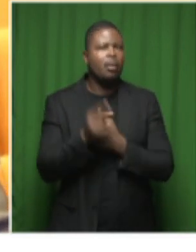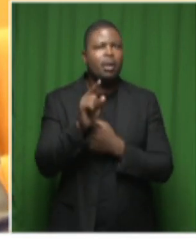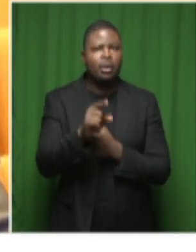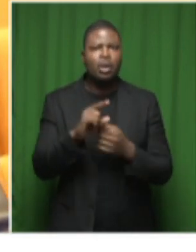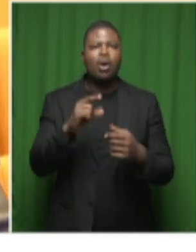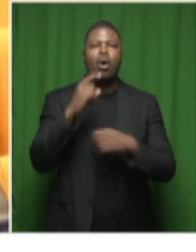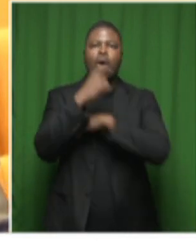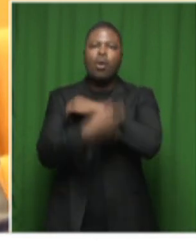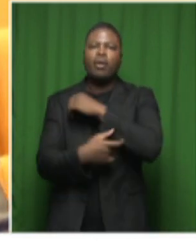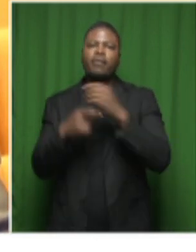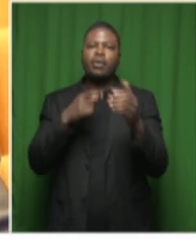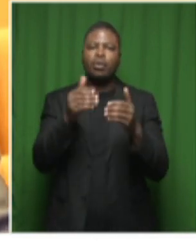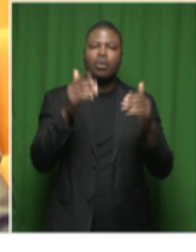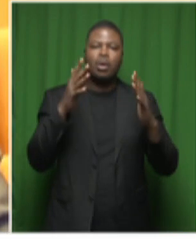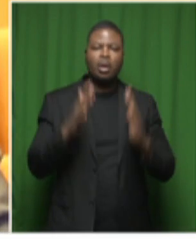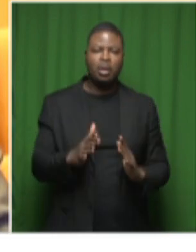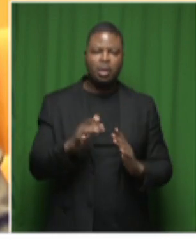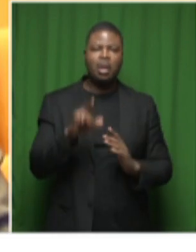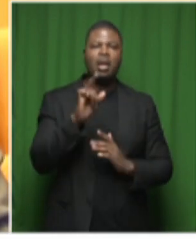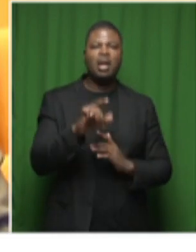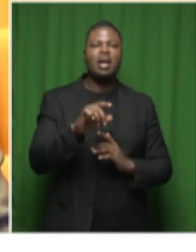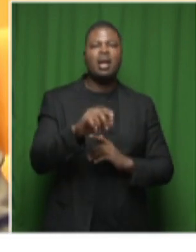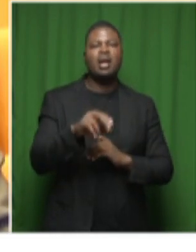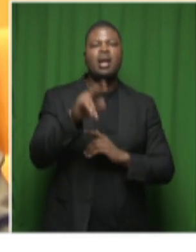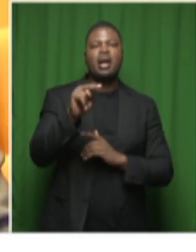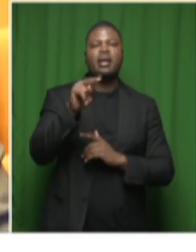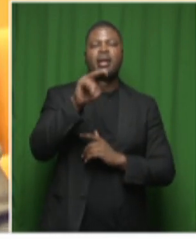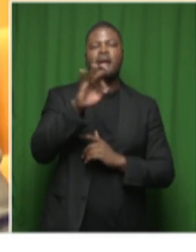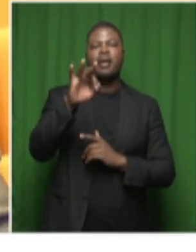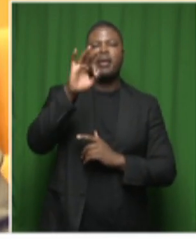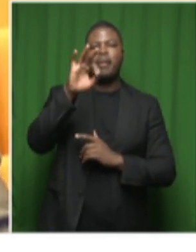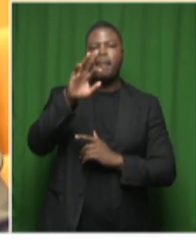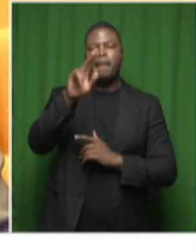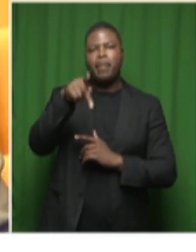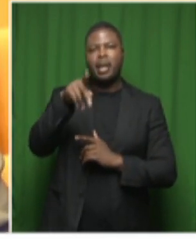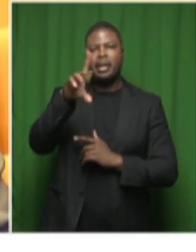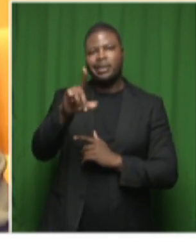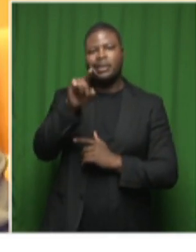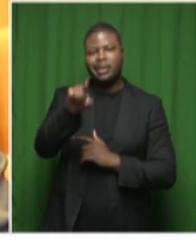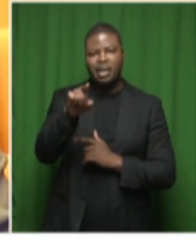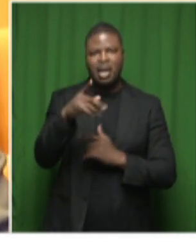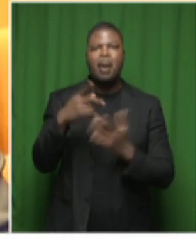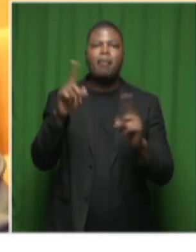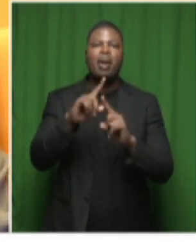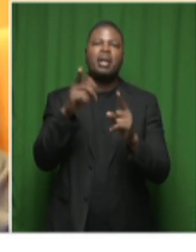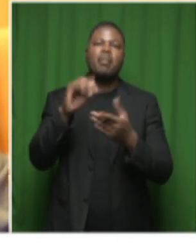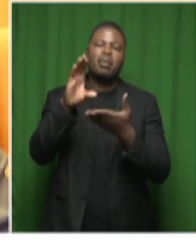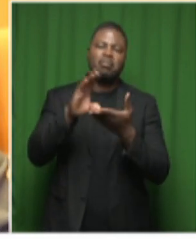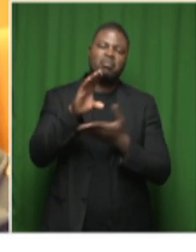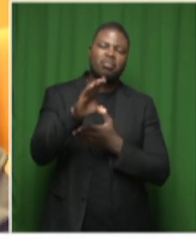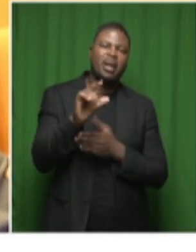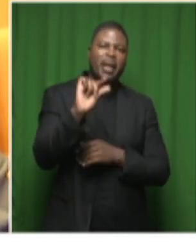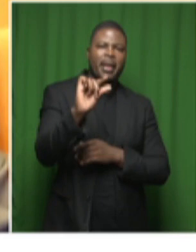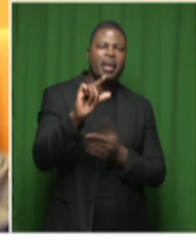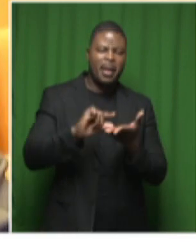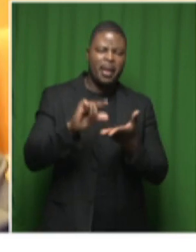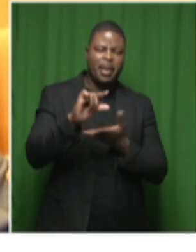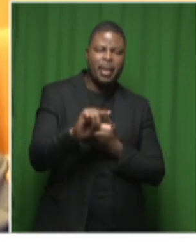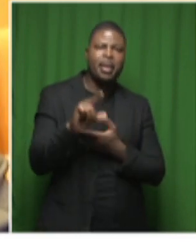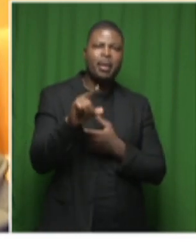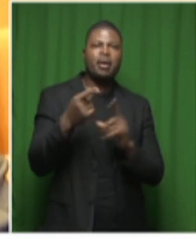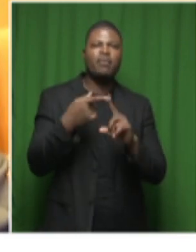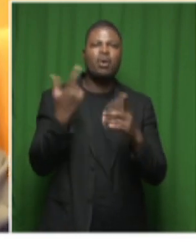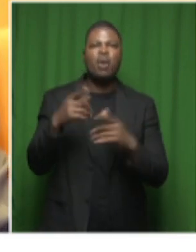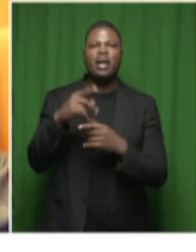organizers, a group called FPD, have been funded or have received a little bit of funding from a front organization from the